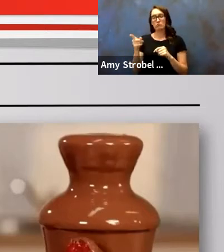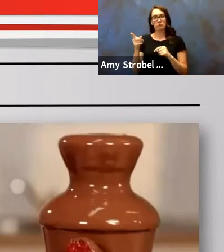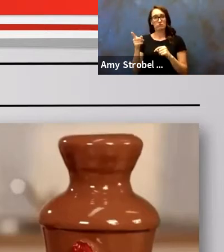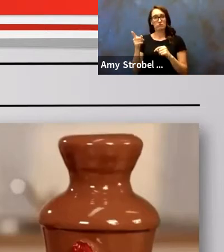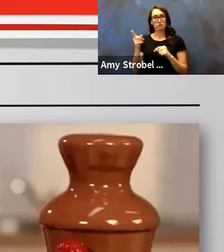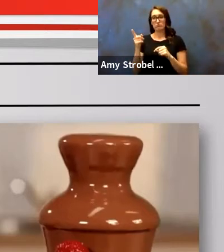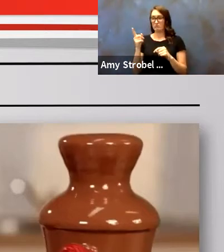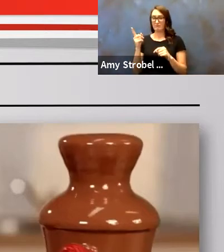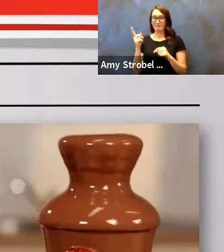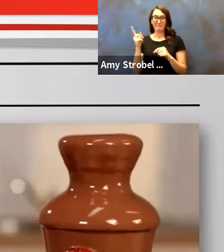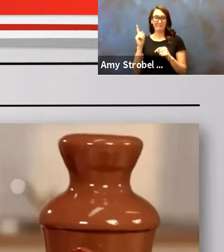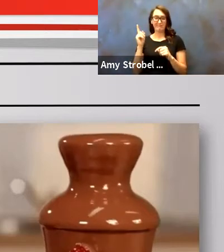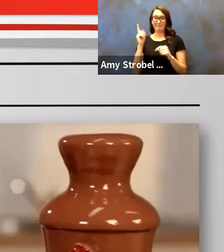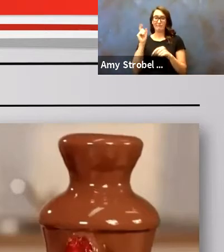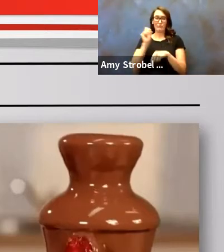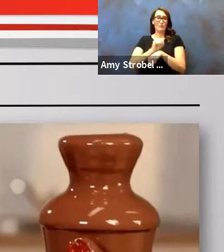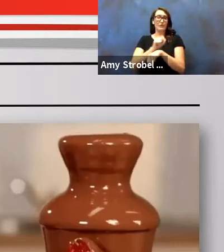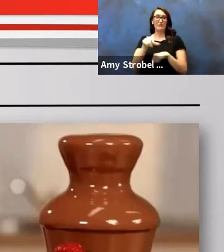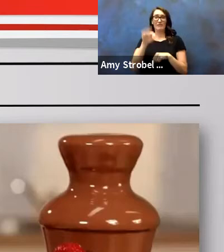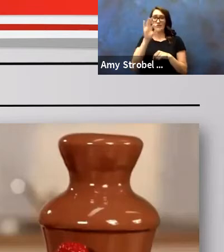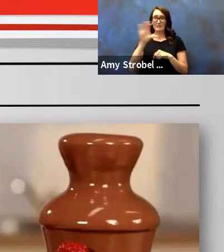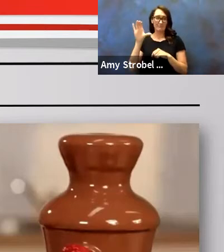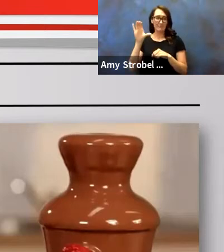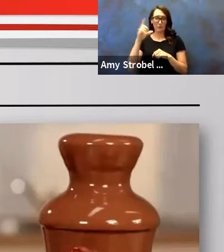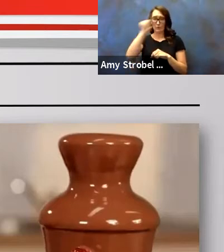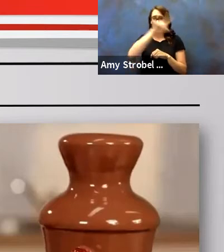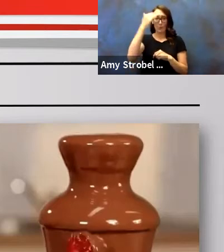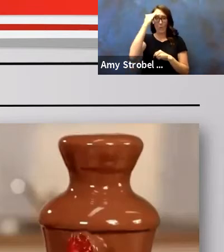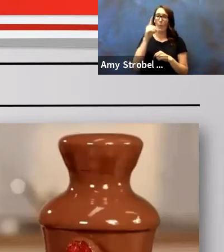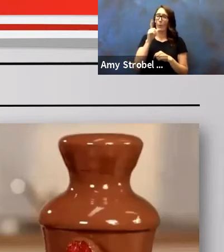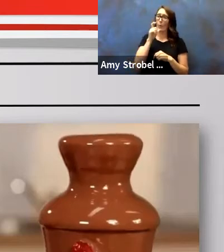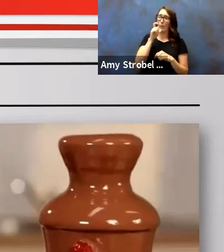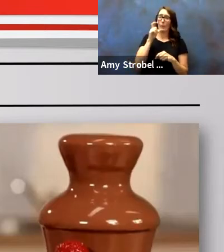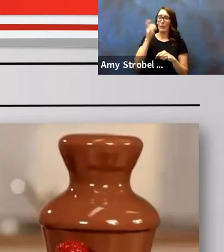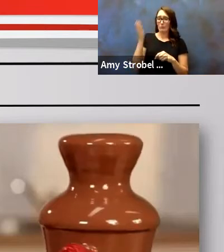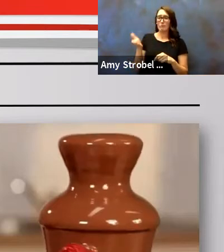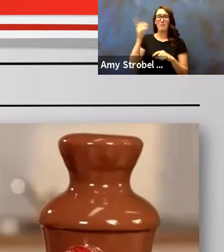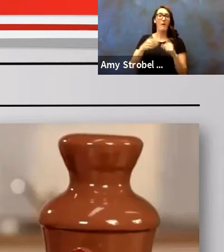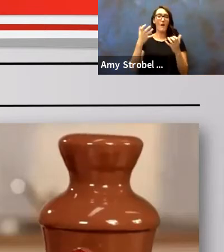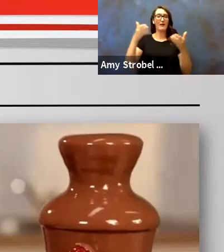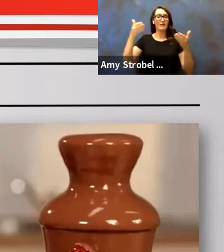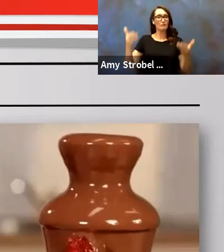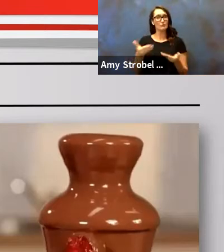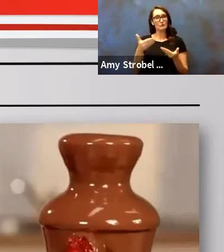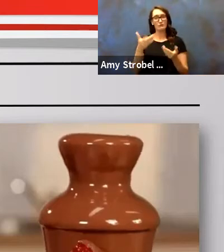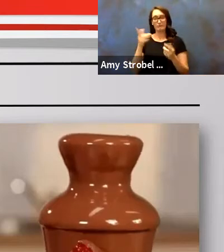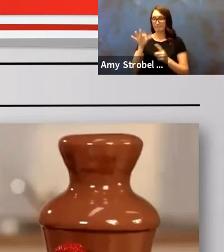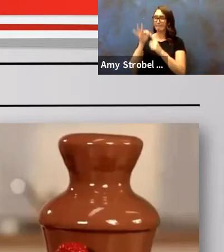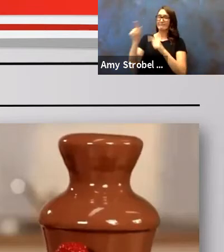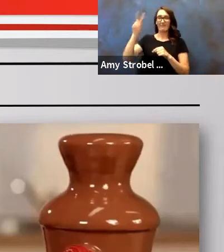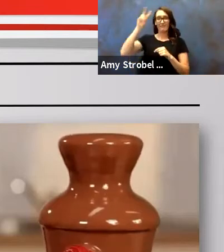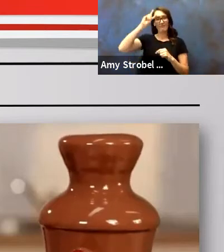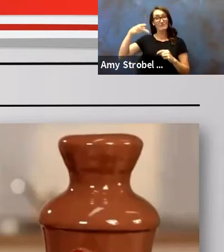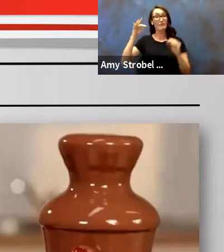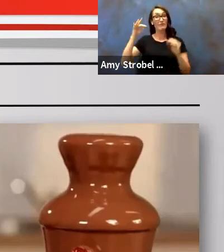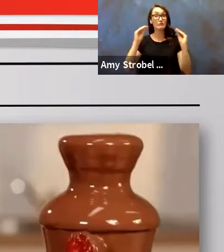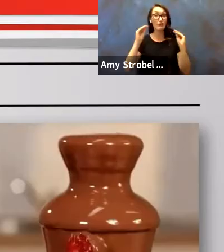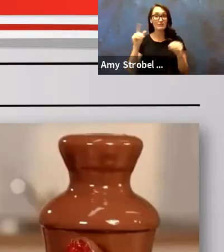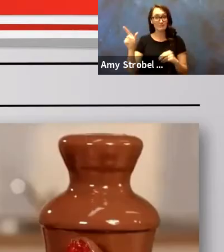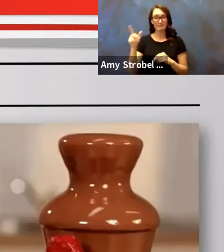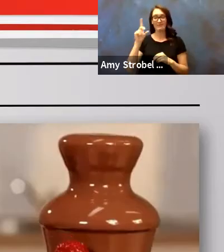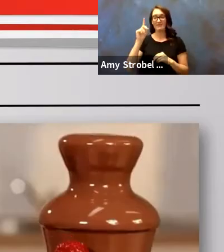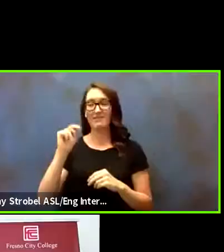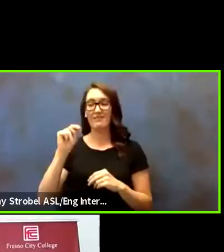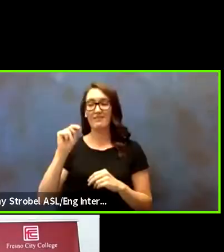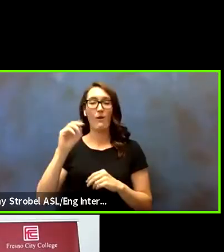campus for many years. You all know him. But now, I'd like to introduce our very own Vice President of Instruction, Mr. Don